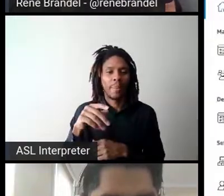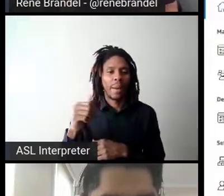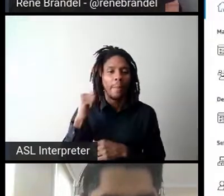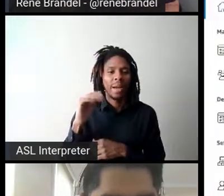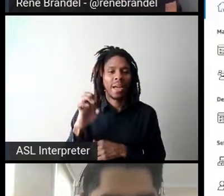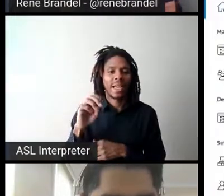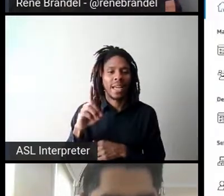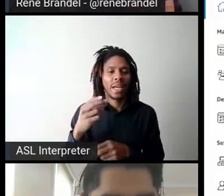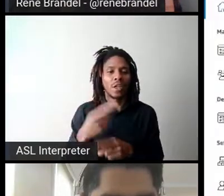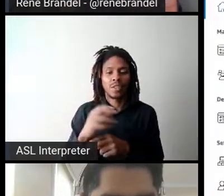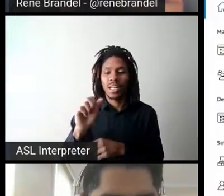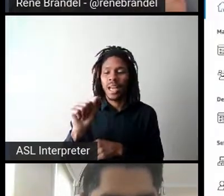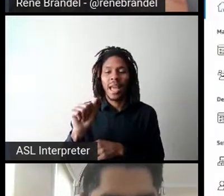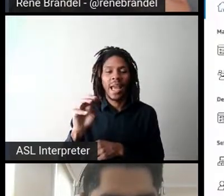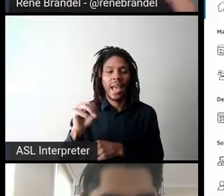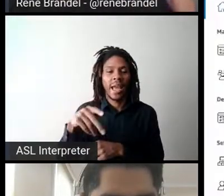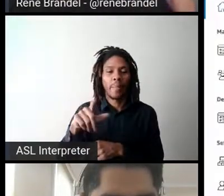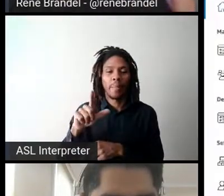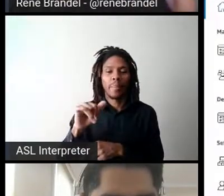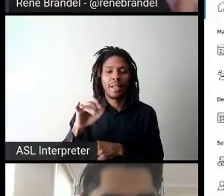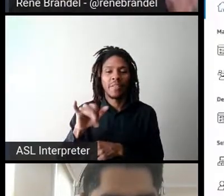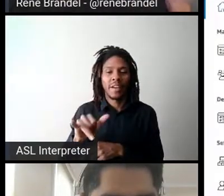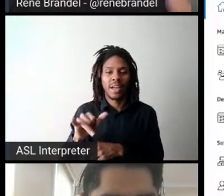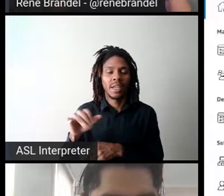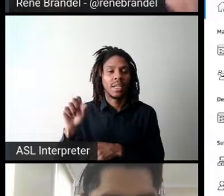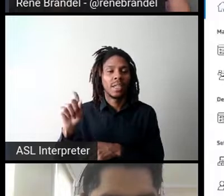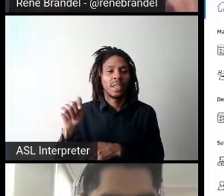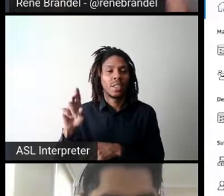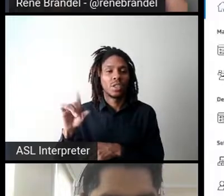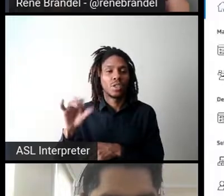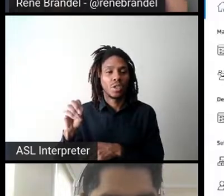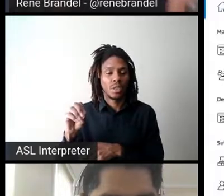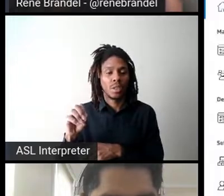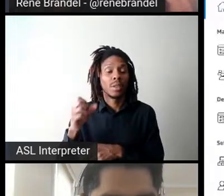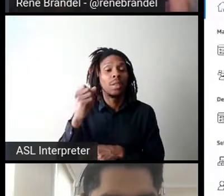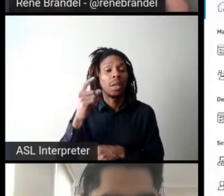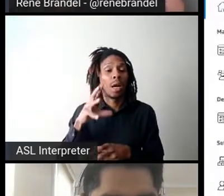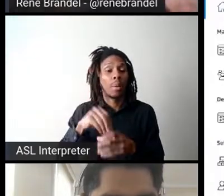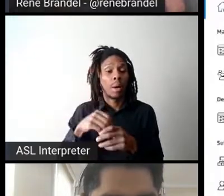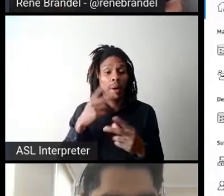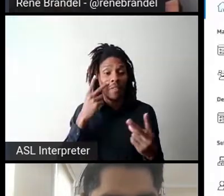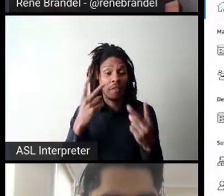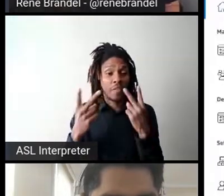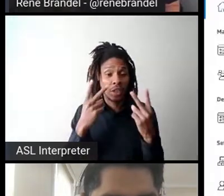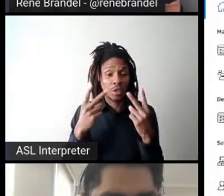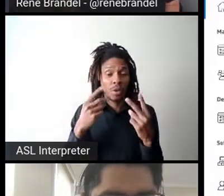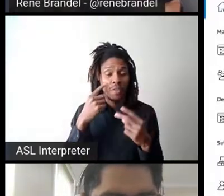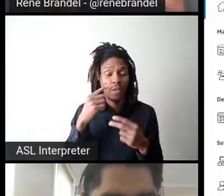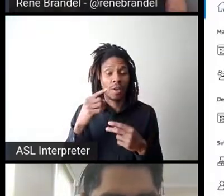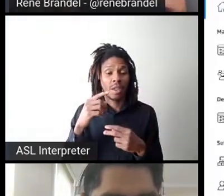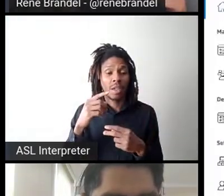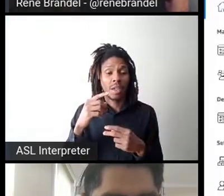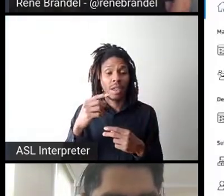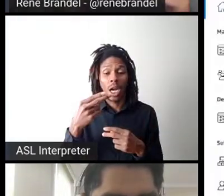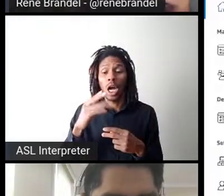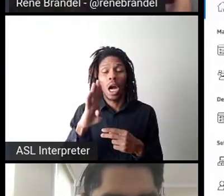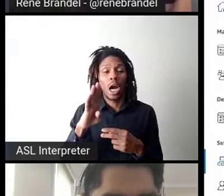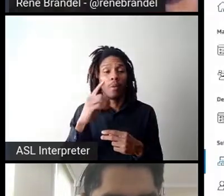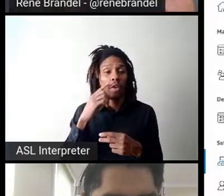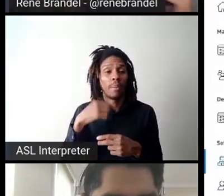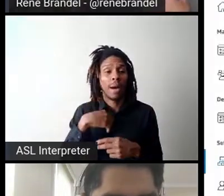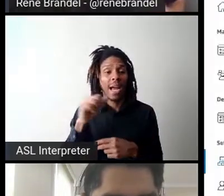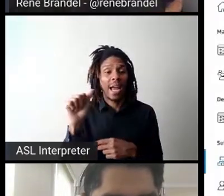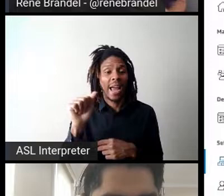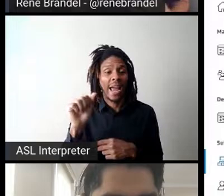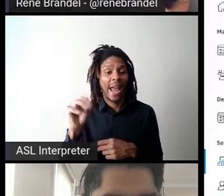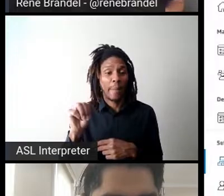Amplify Studio, right? So as part of my Studio interface, this is my visual hub for my Amplify app. And I can go in there and